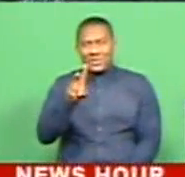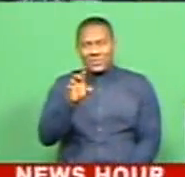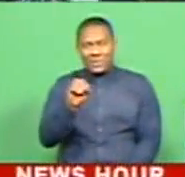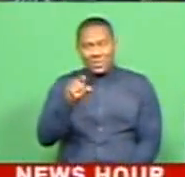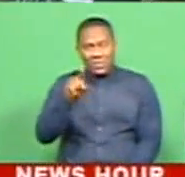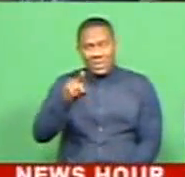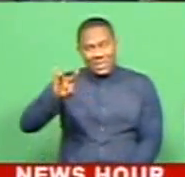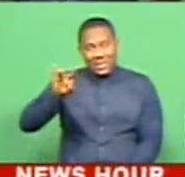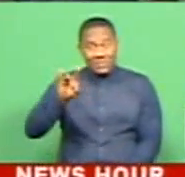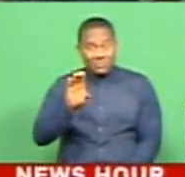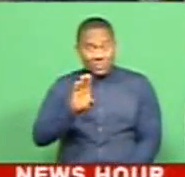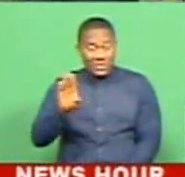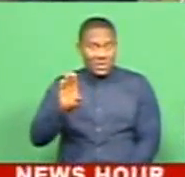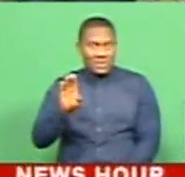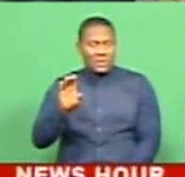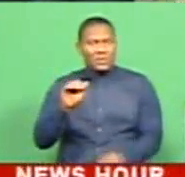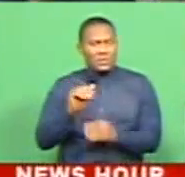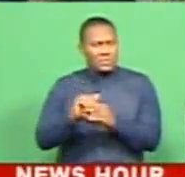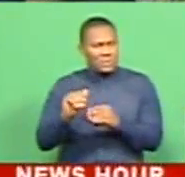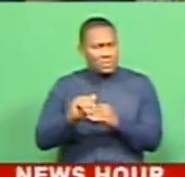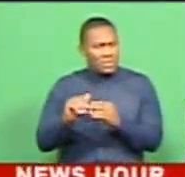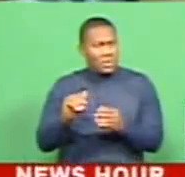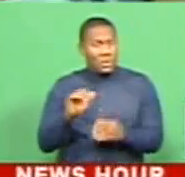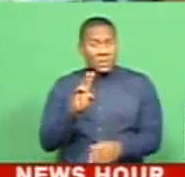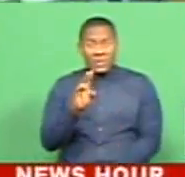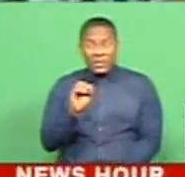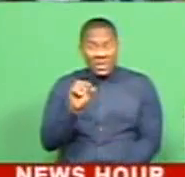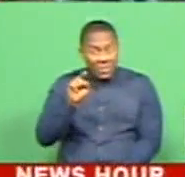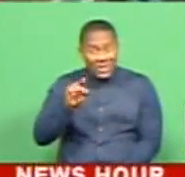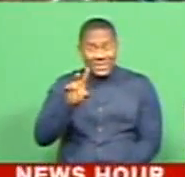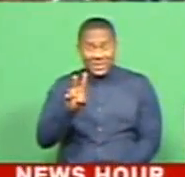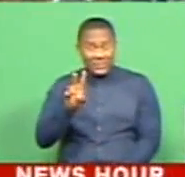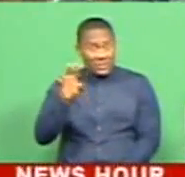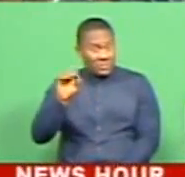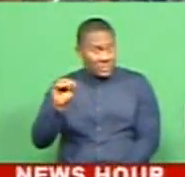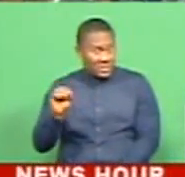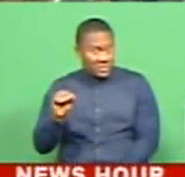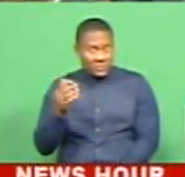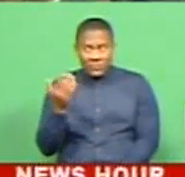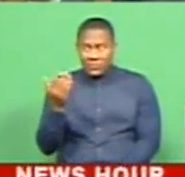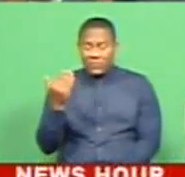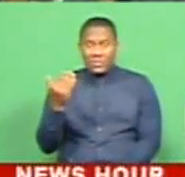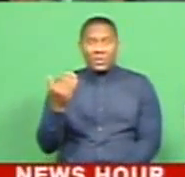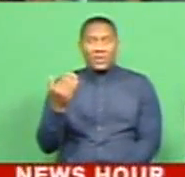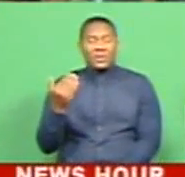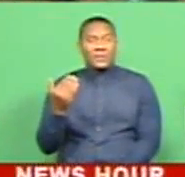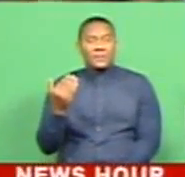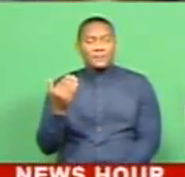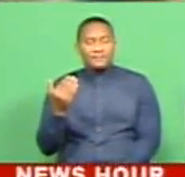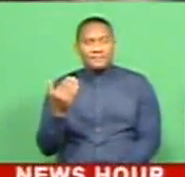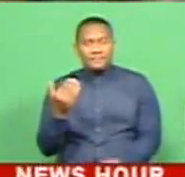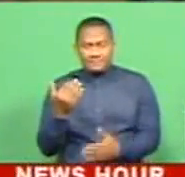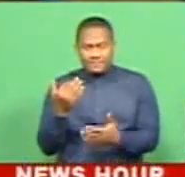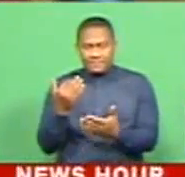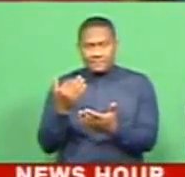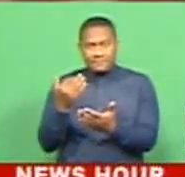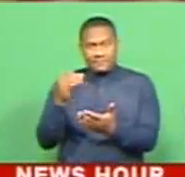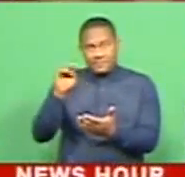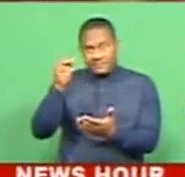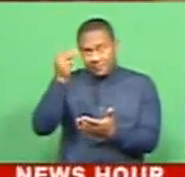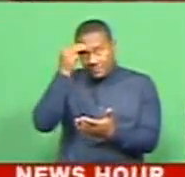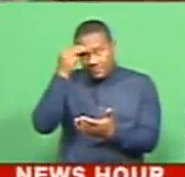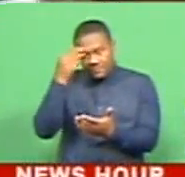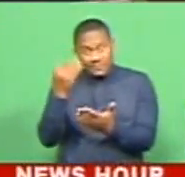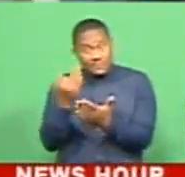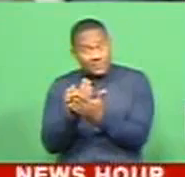terms, representing 70.7% of GDP. A former deputy finance minister, Mr. Kisela Tufosin, is worried about